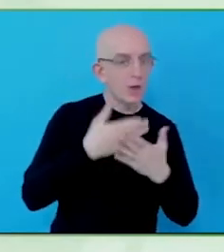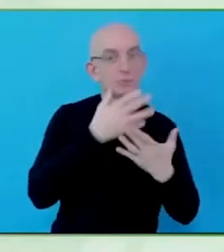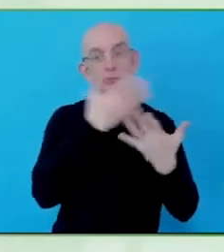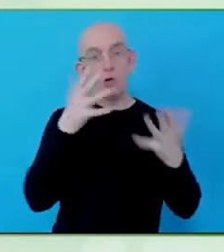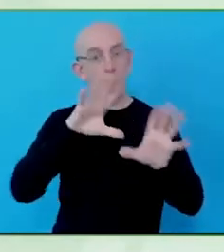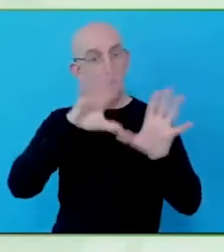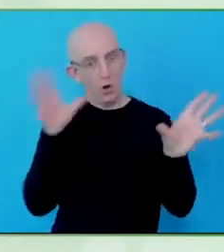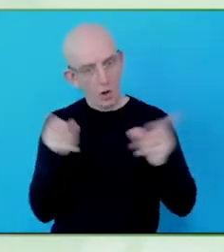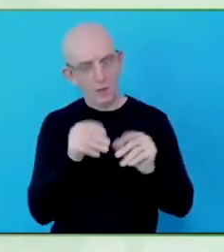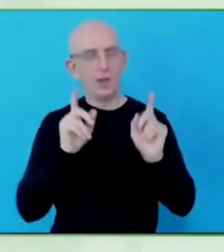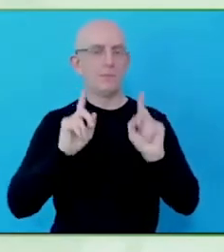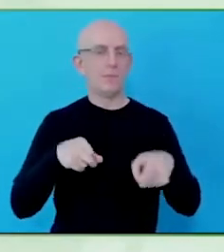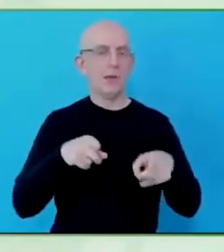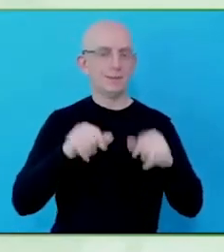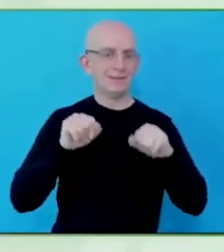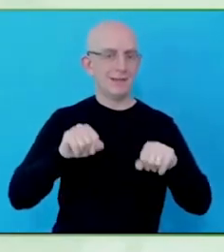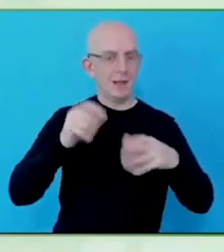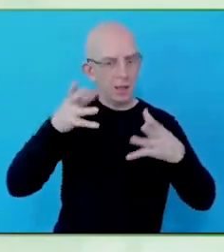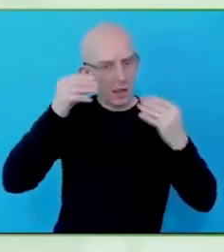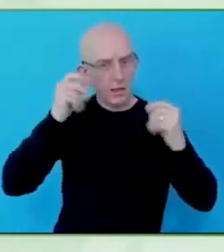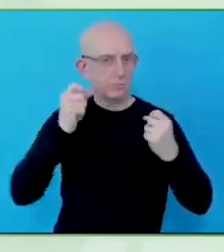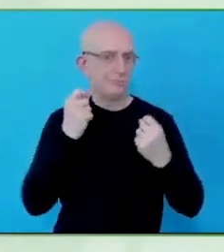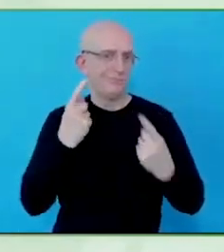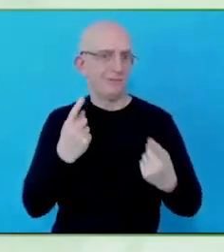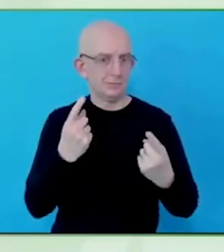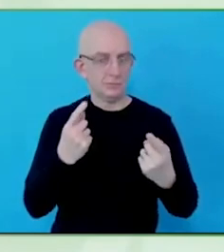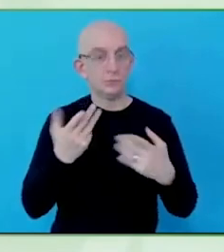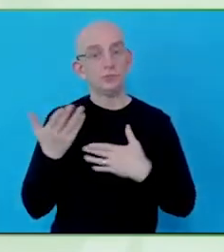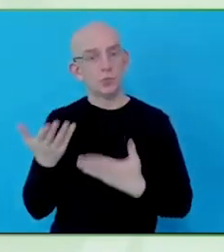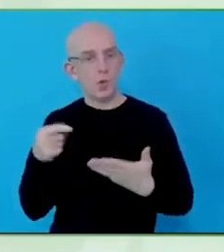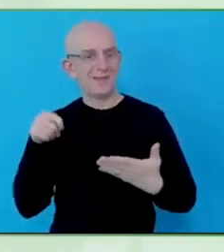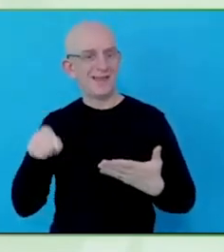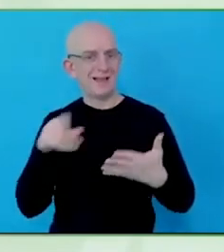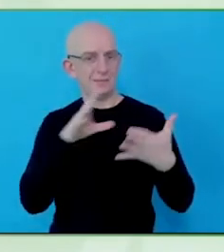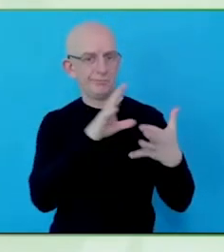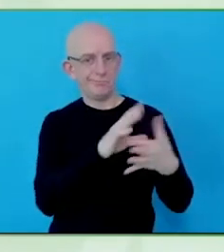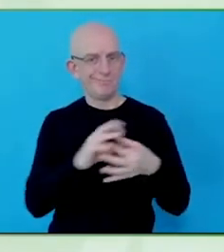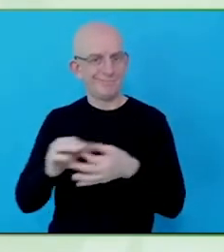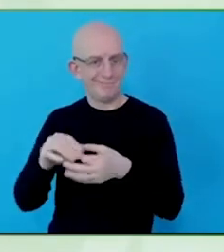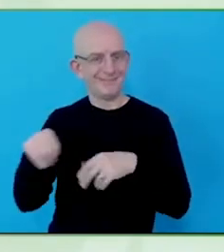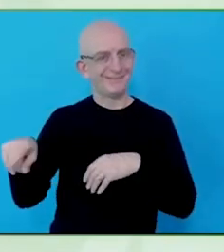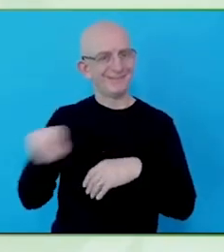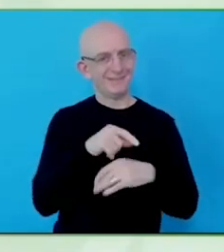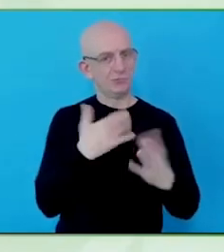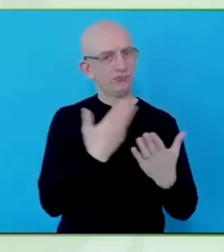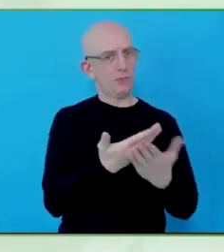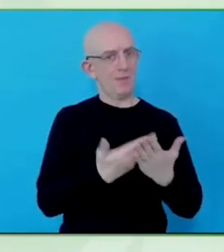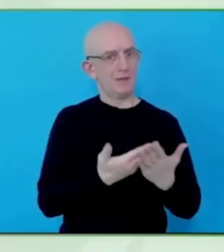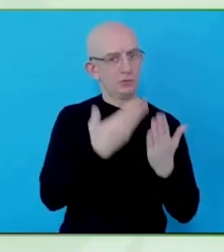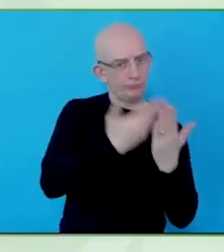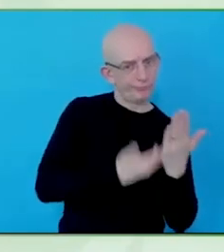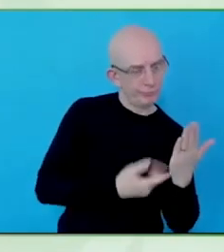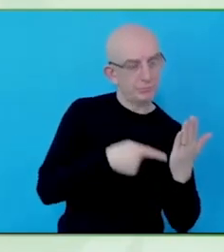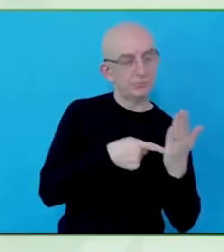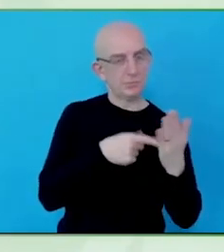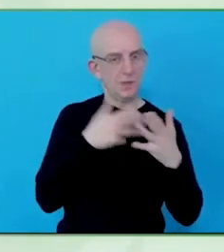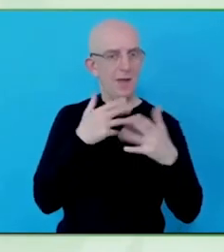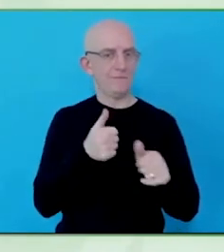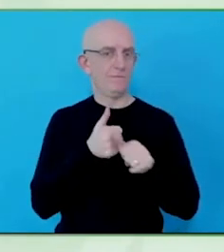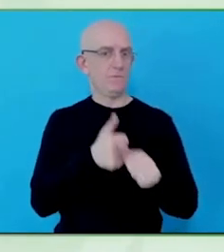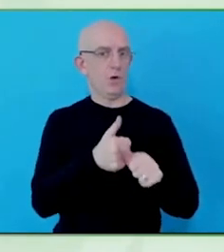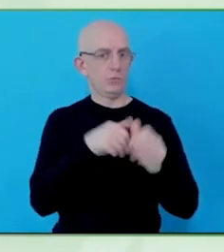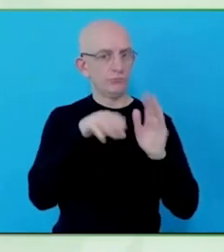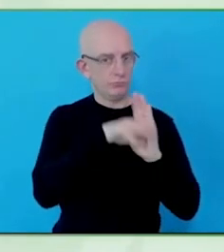you. Lionel, what would be a practical examples of what do people, customers want from you? An